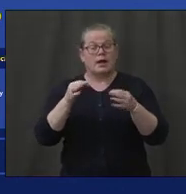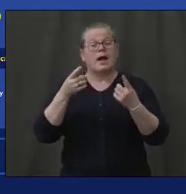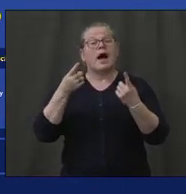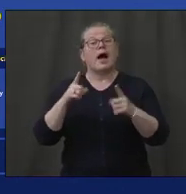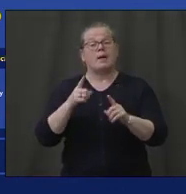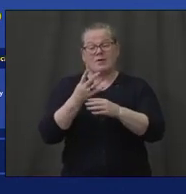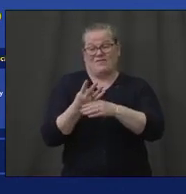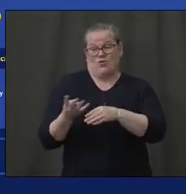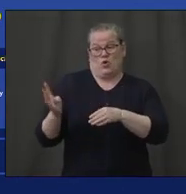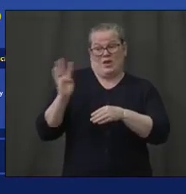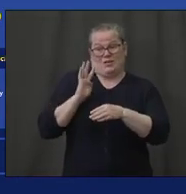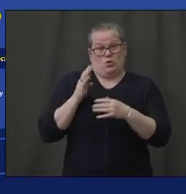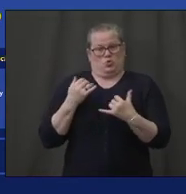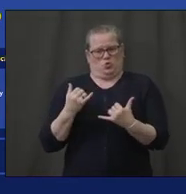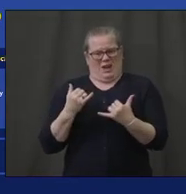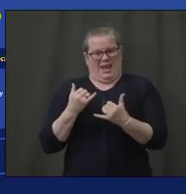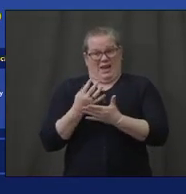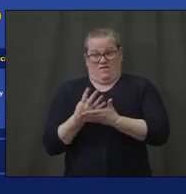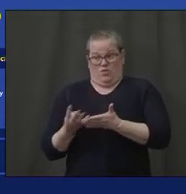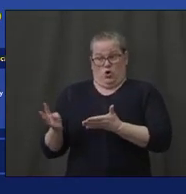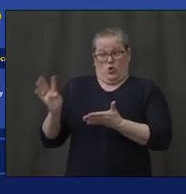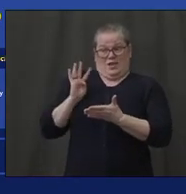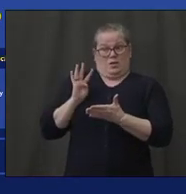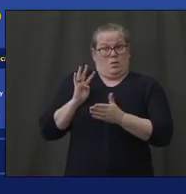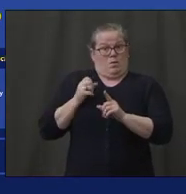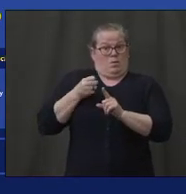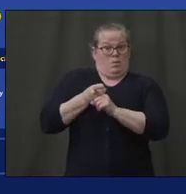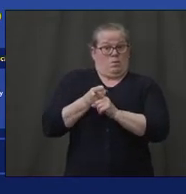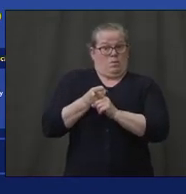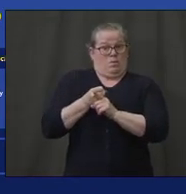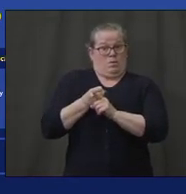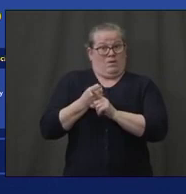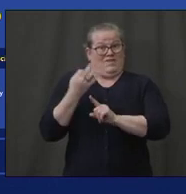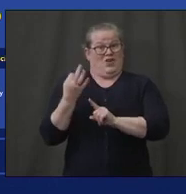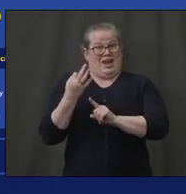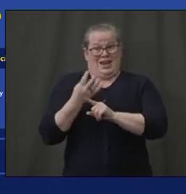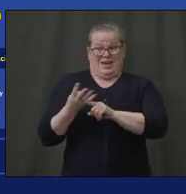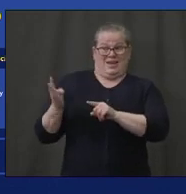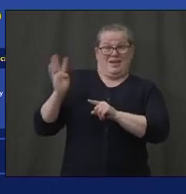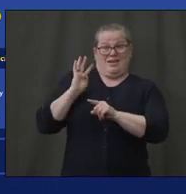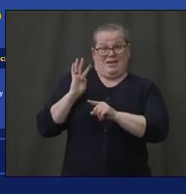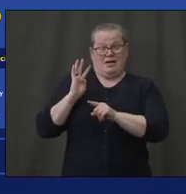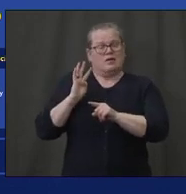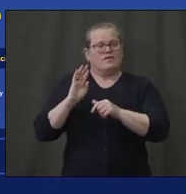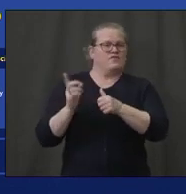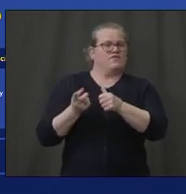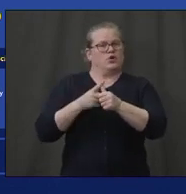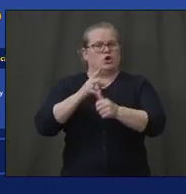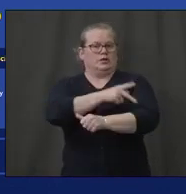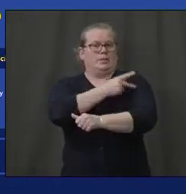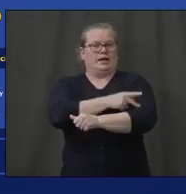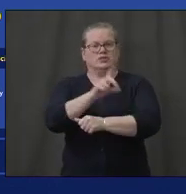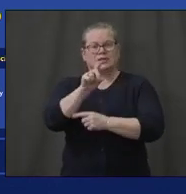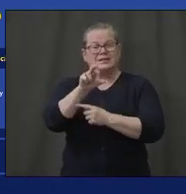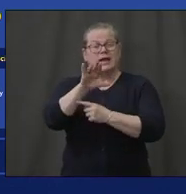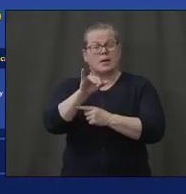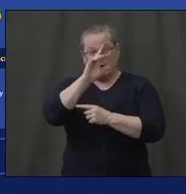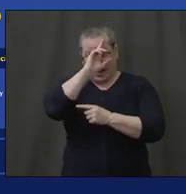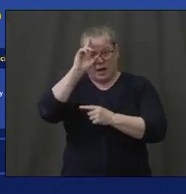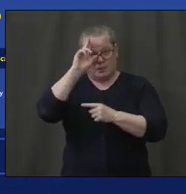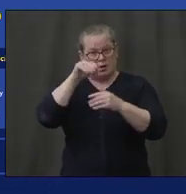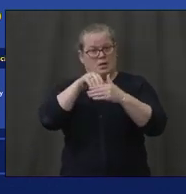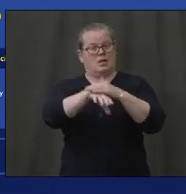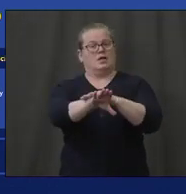first COVID infection at Danbury Hospital. And this first slide represents where we see the peak